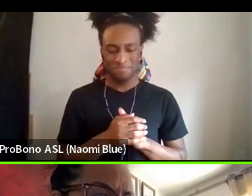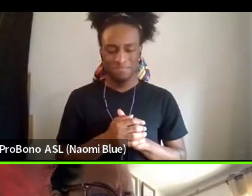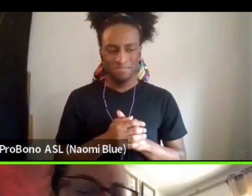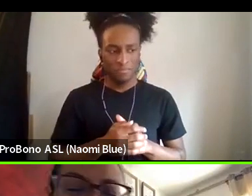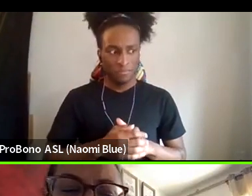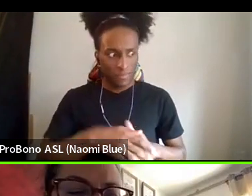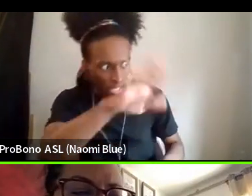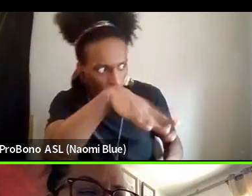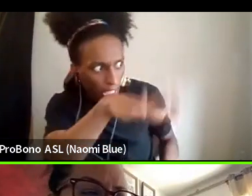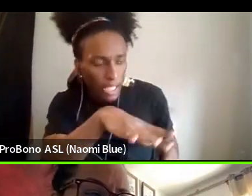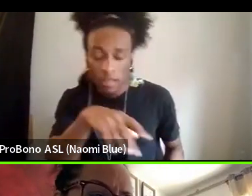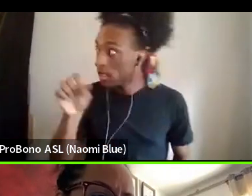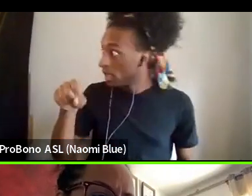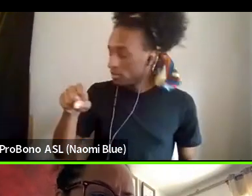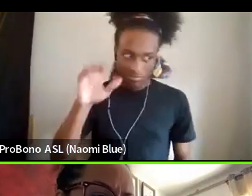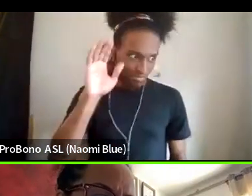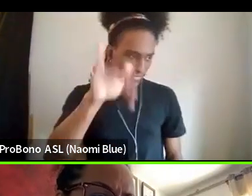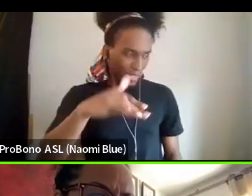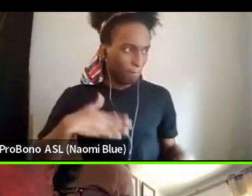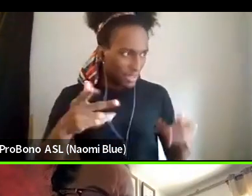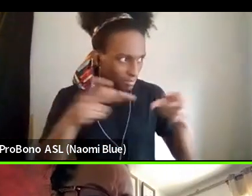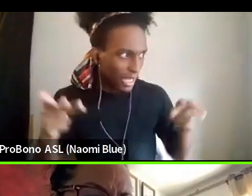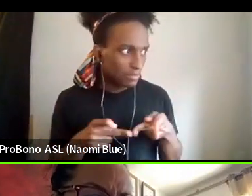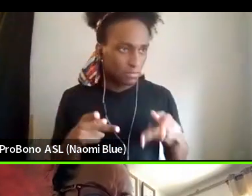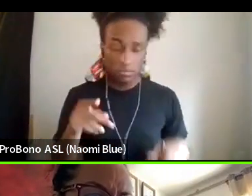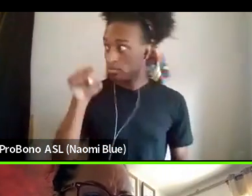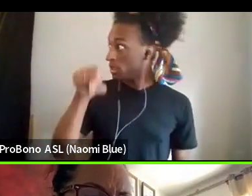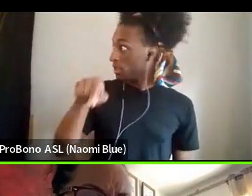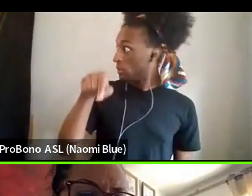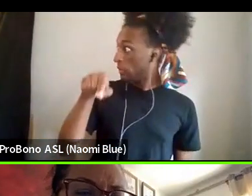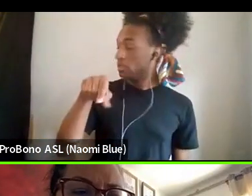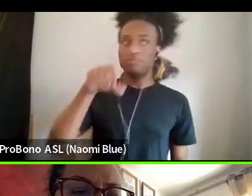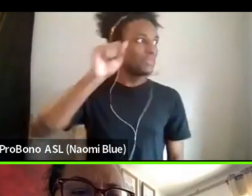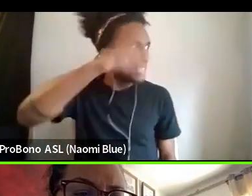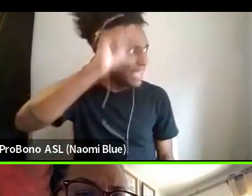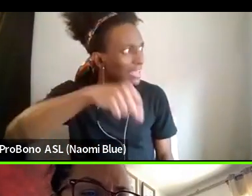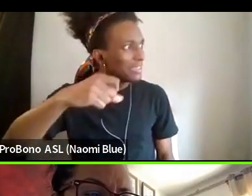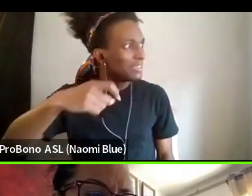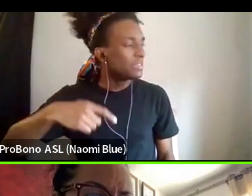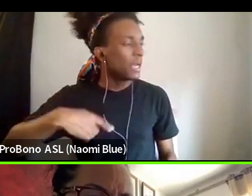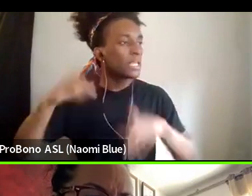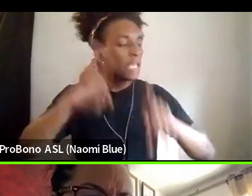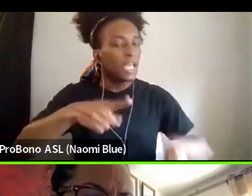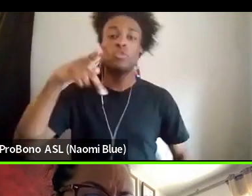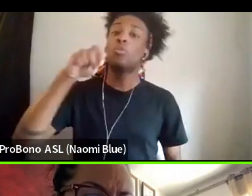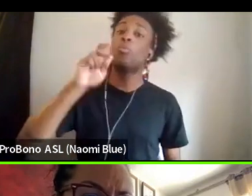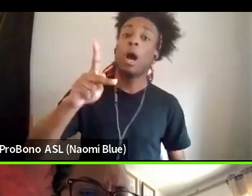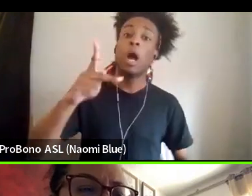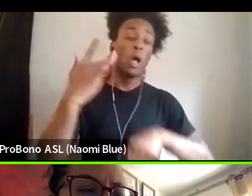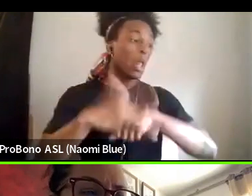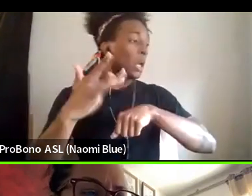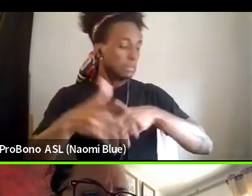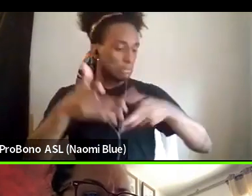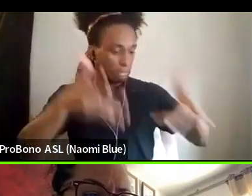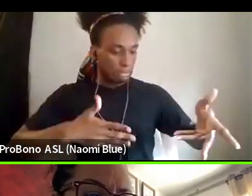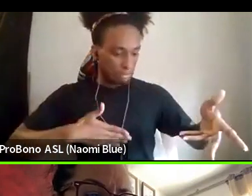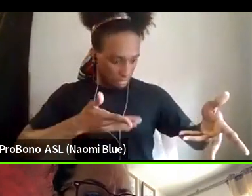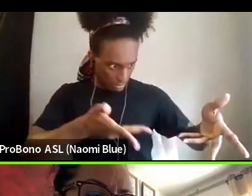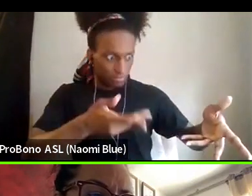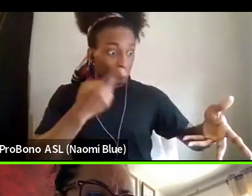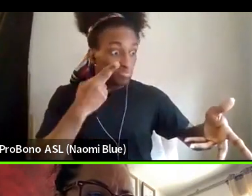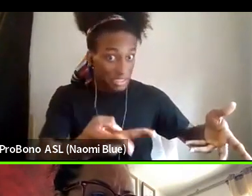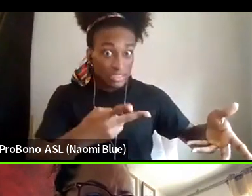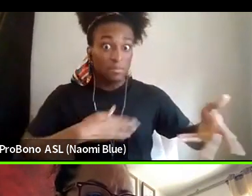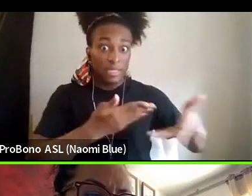yes, that's my spot. This one? Yes. I came to the park early and placed my stuff down. Don't you see them? It's right